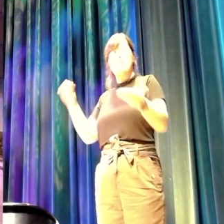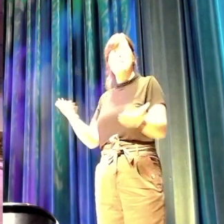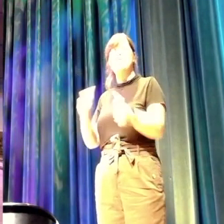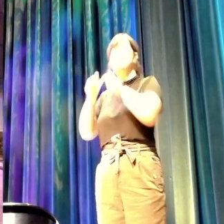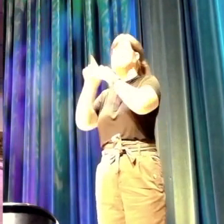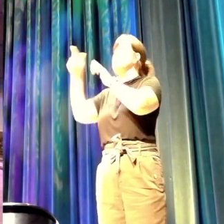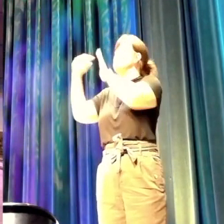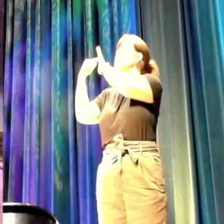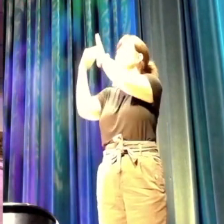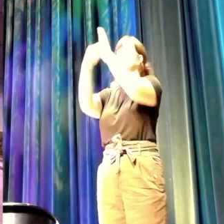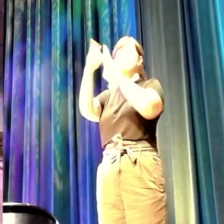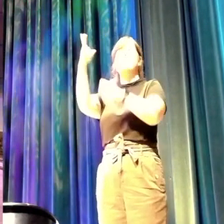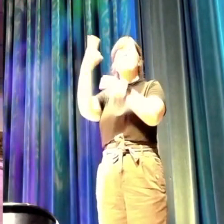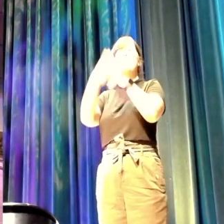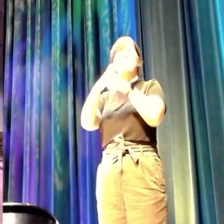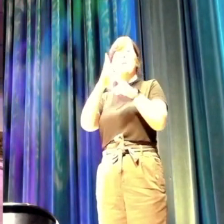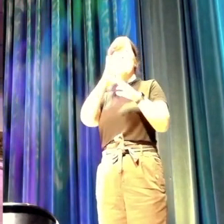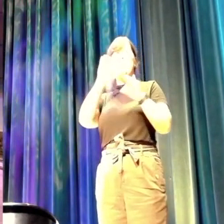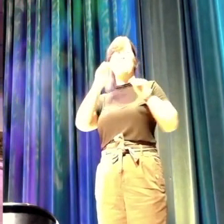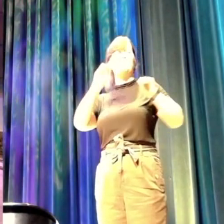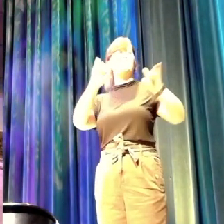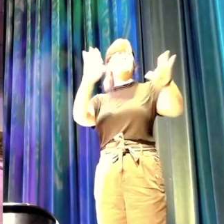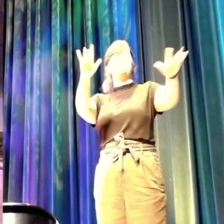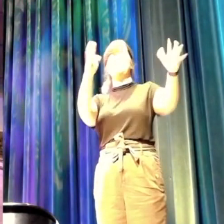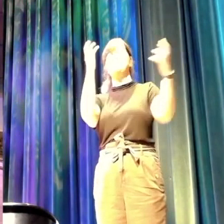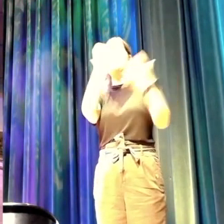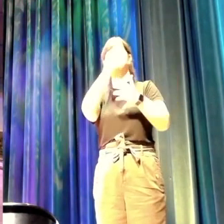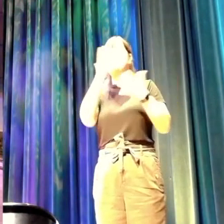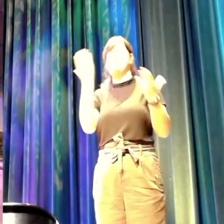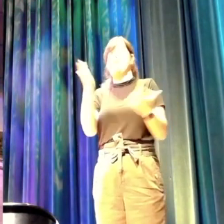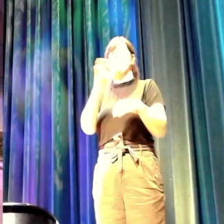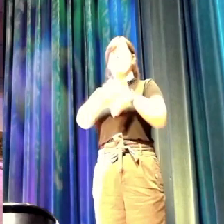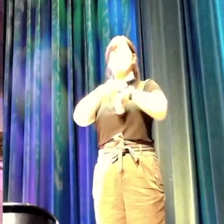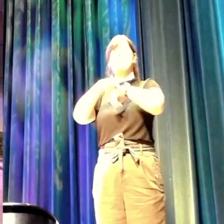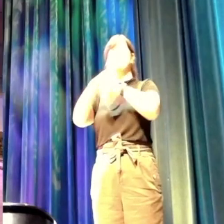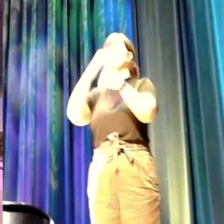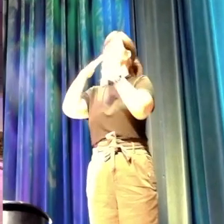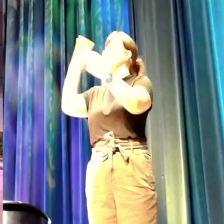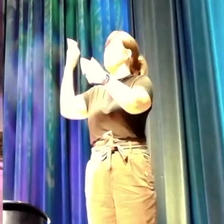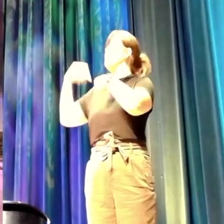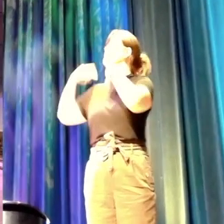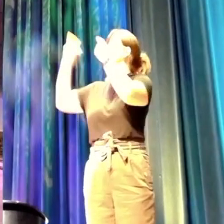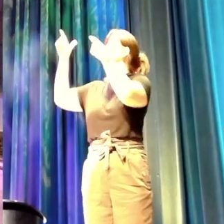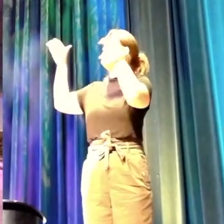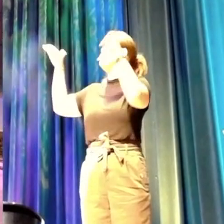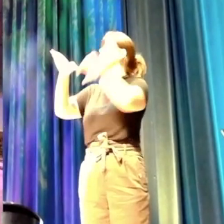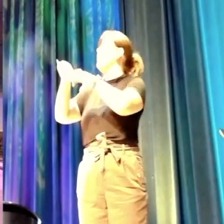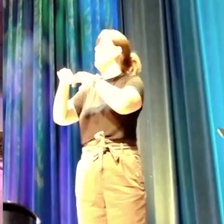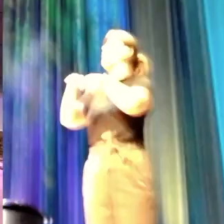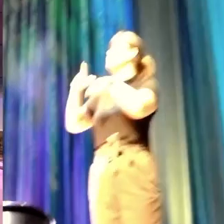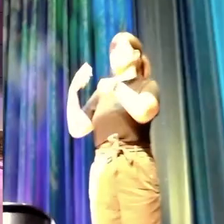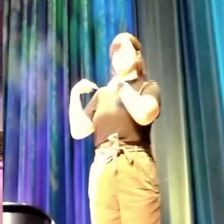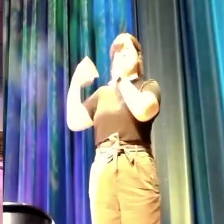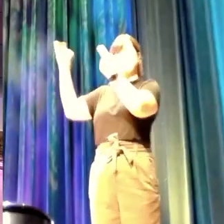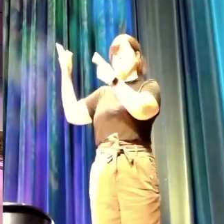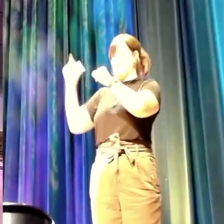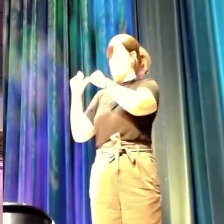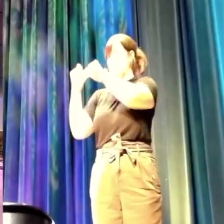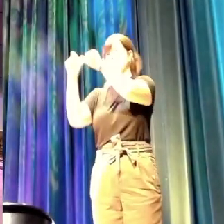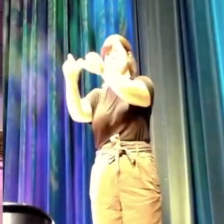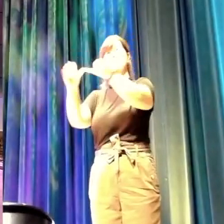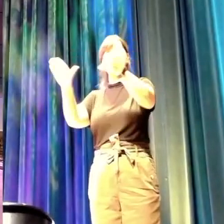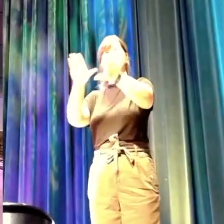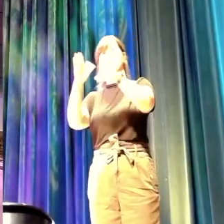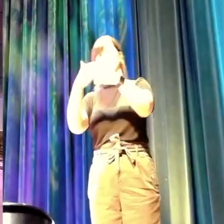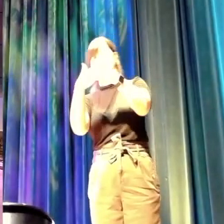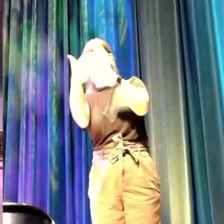your name to be awesome in the earth that we live in. We thank you, Lord God, for all that has been done and is being doing. We thank you, Lord,